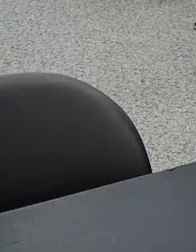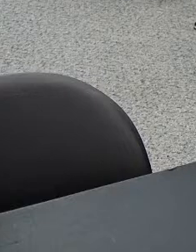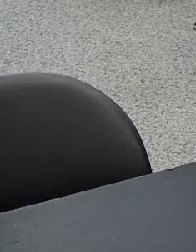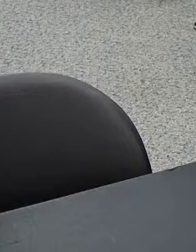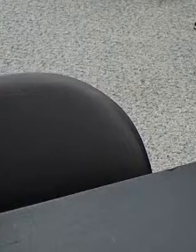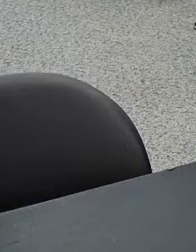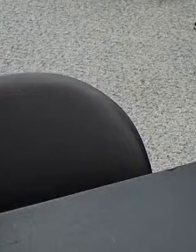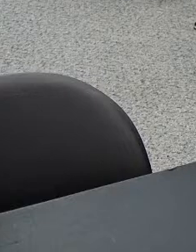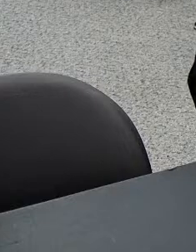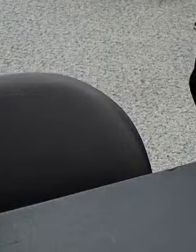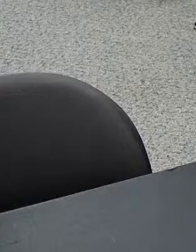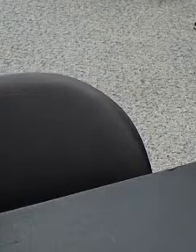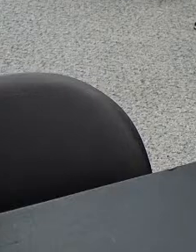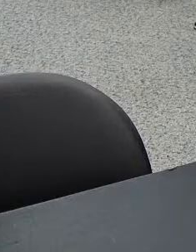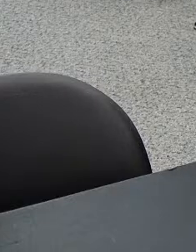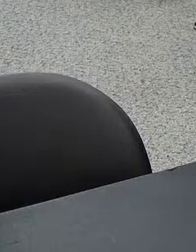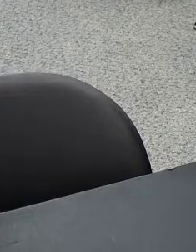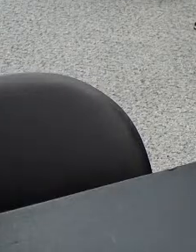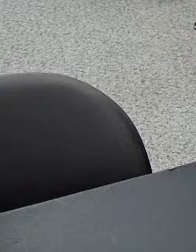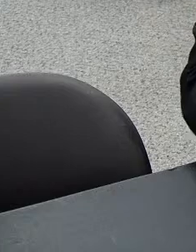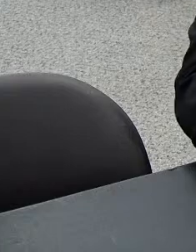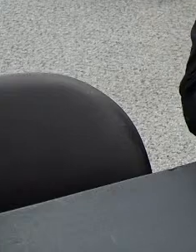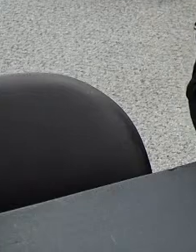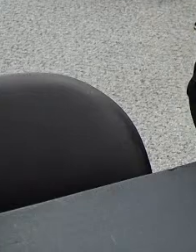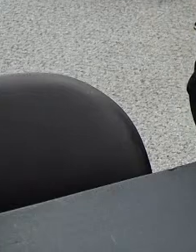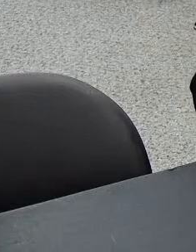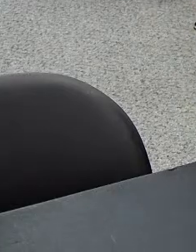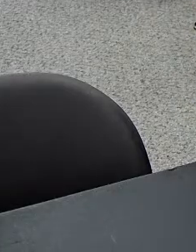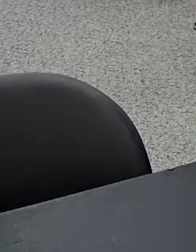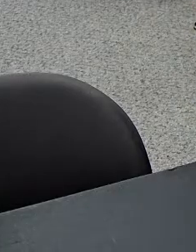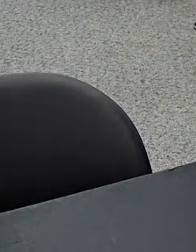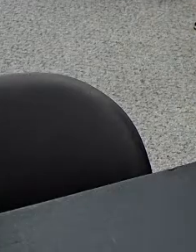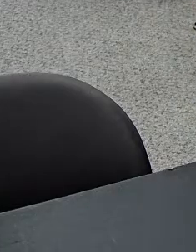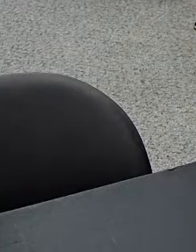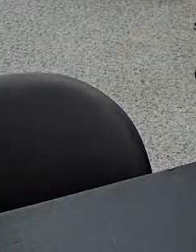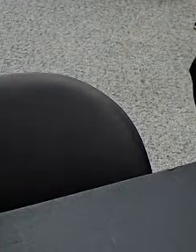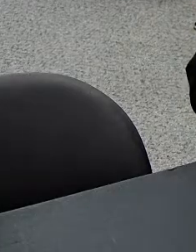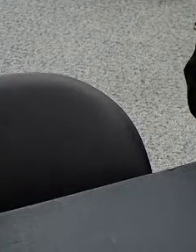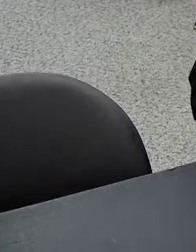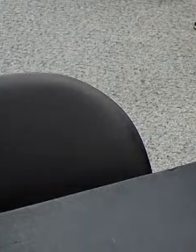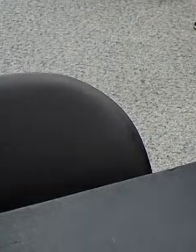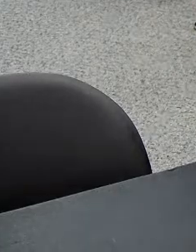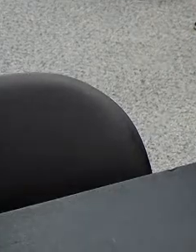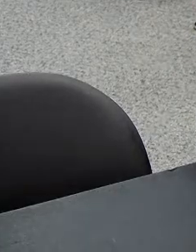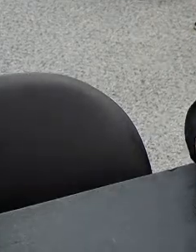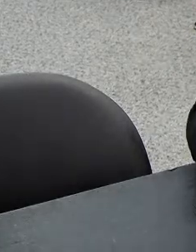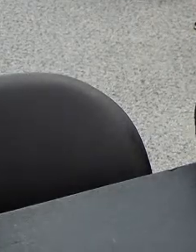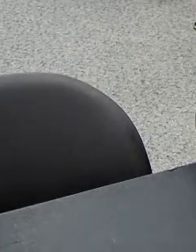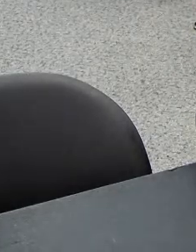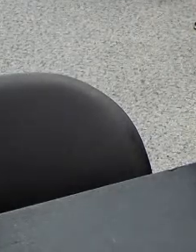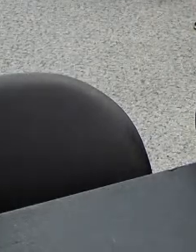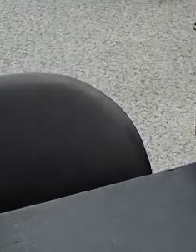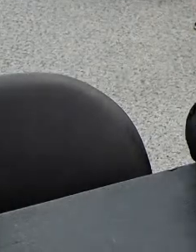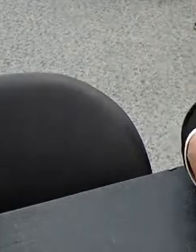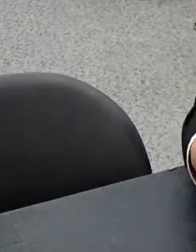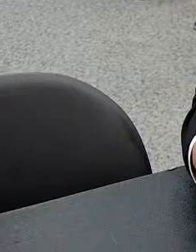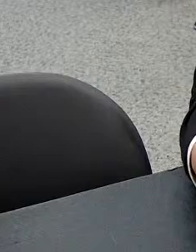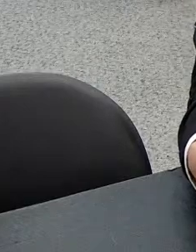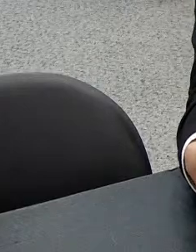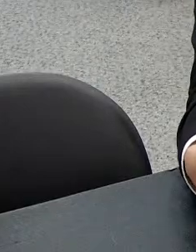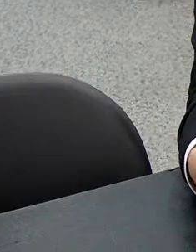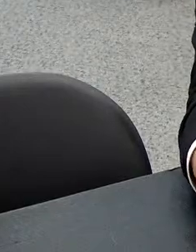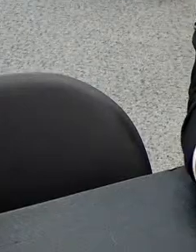11-page document, it starts out with the scope of services. You'll notice that this closely aligns with the